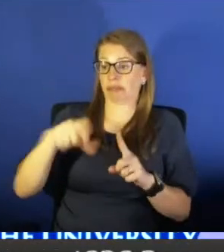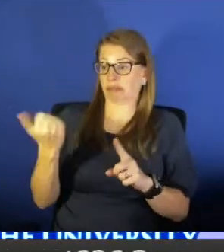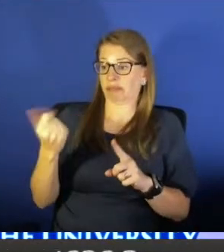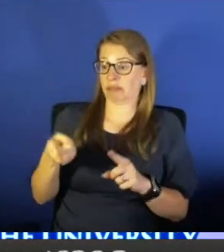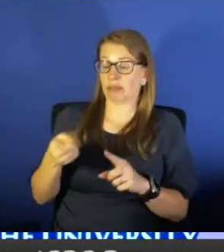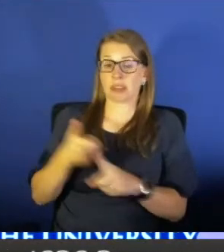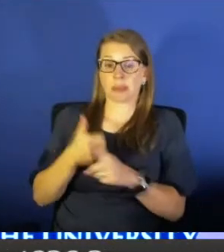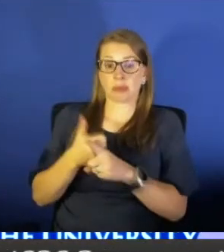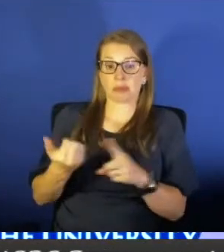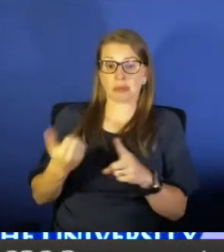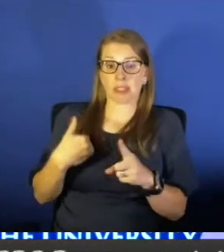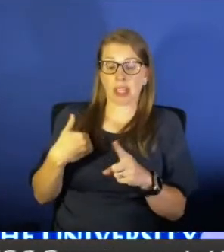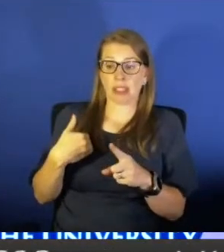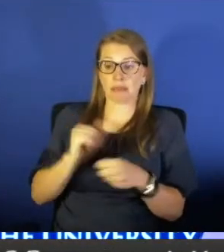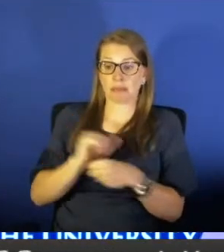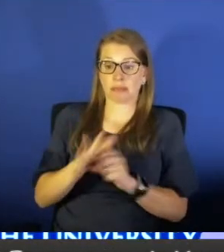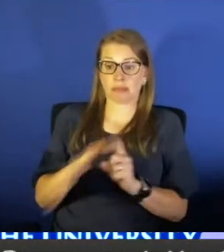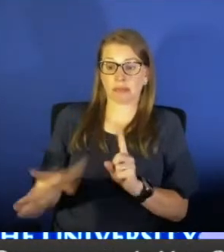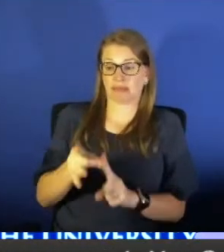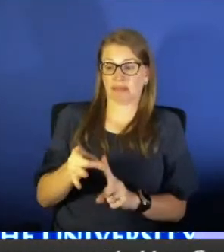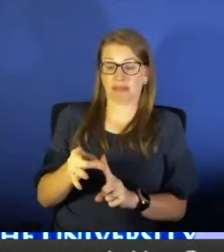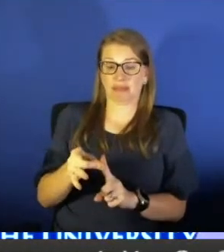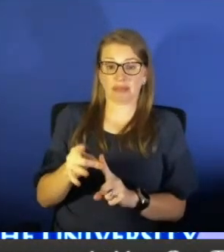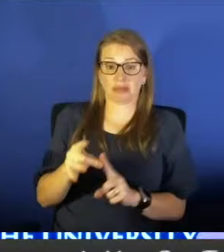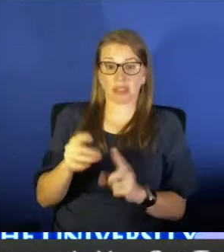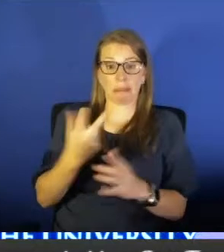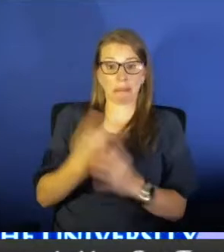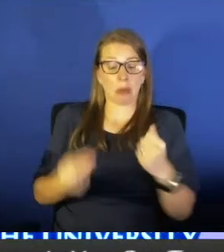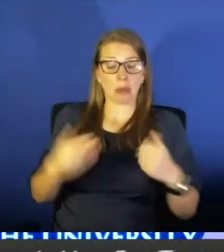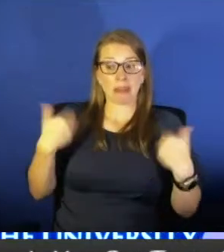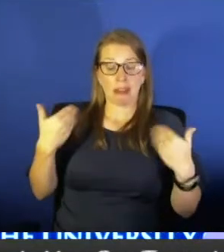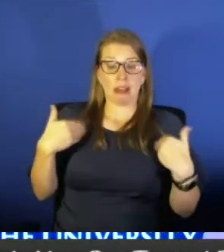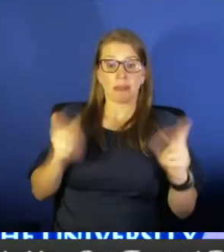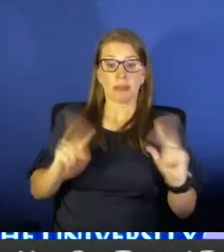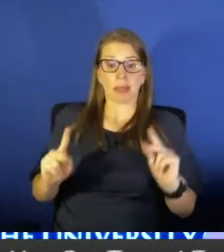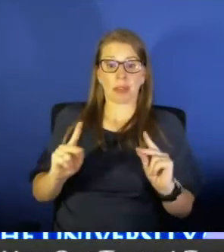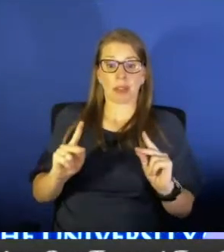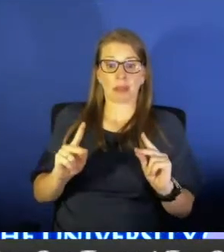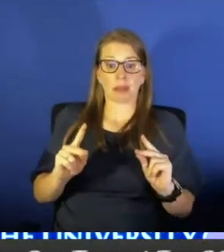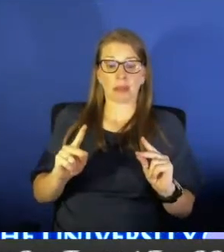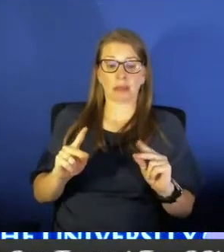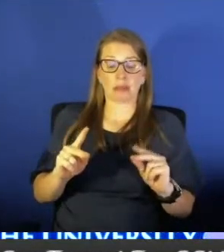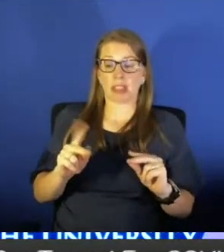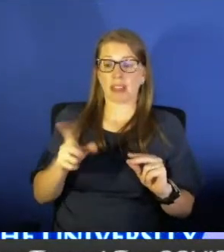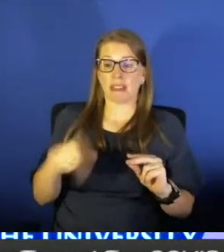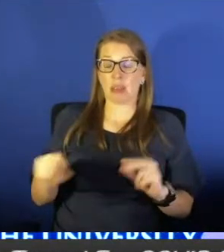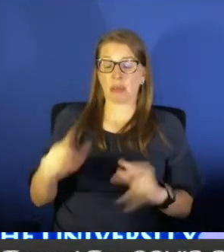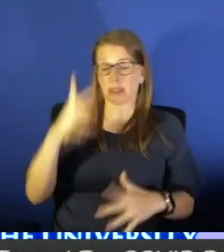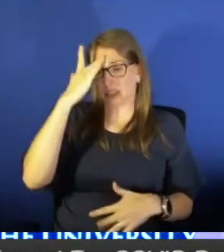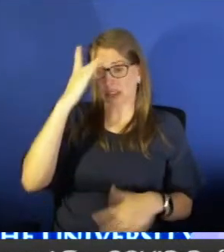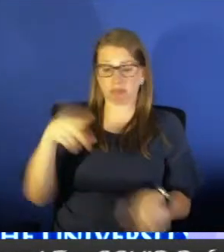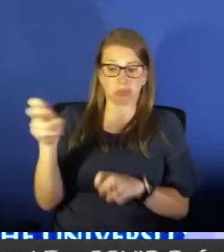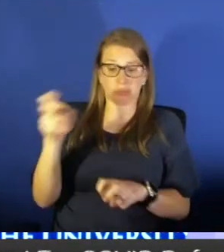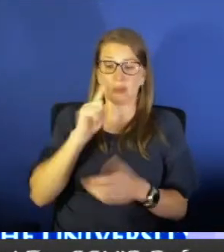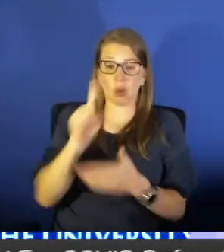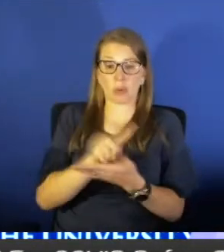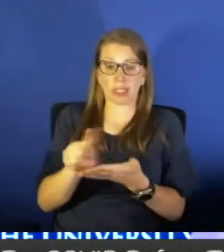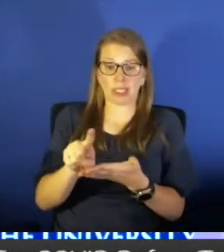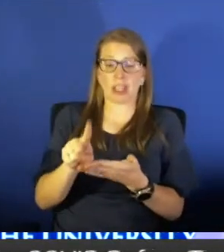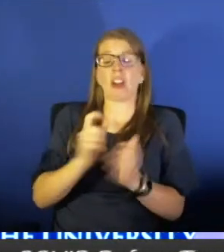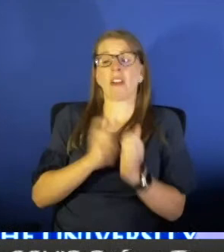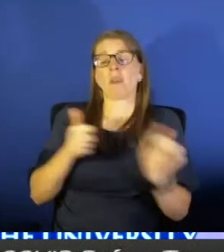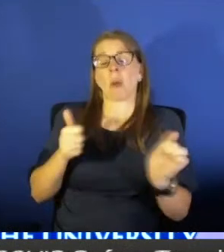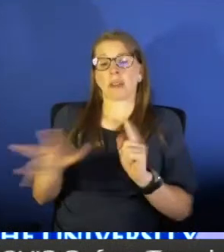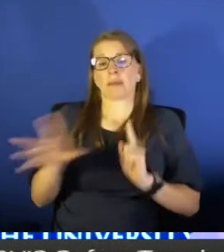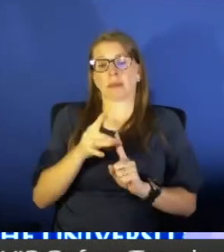around the same time as Alexis. Both young people, but they were down and out for a week, and so you really want to try to avoid getting it while you're